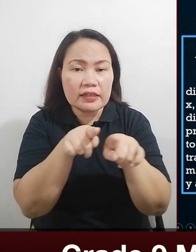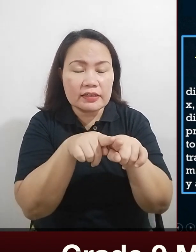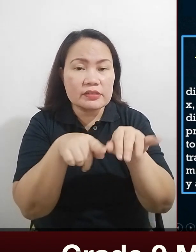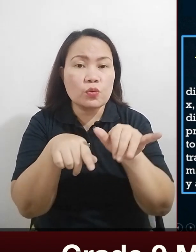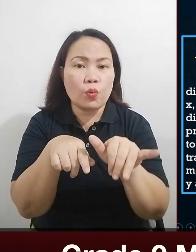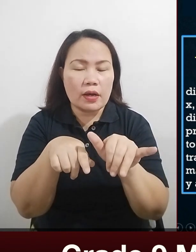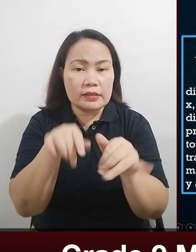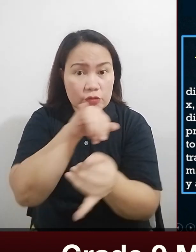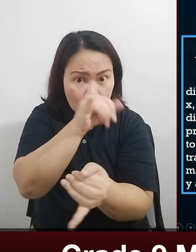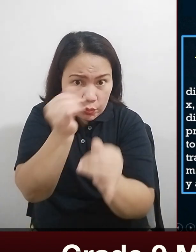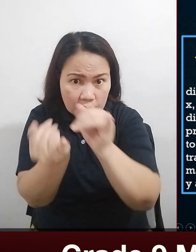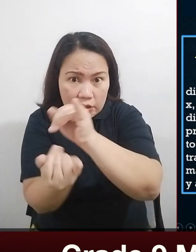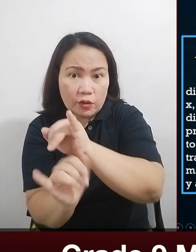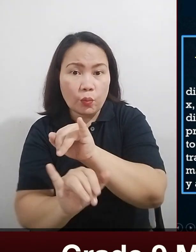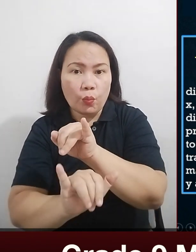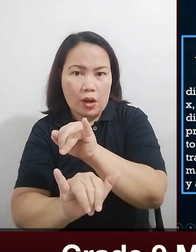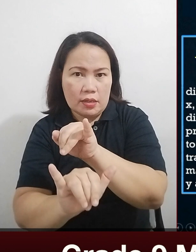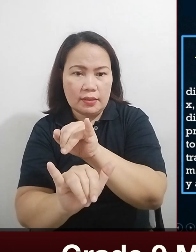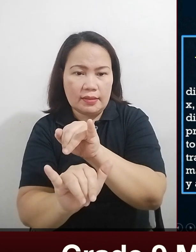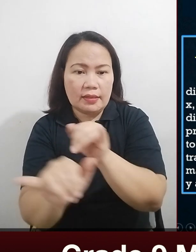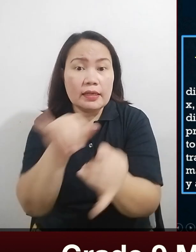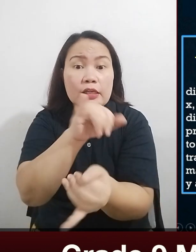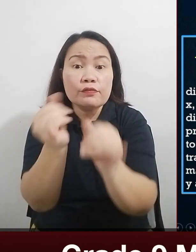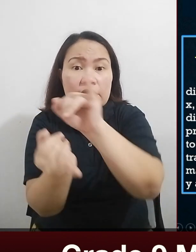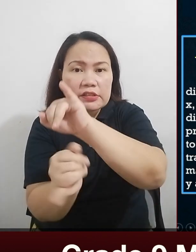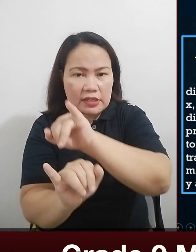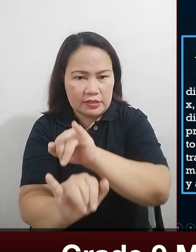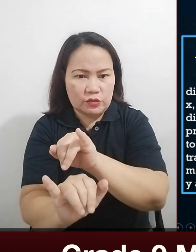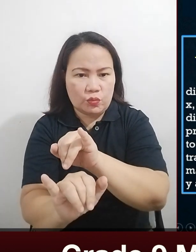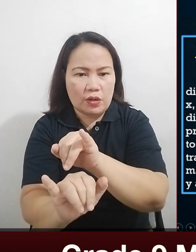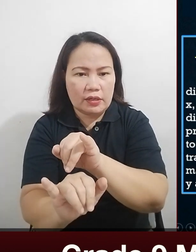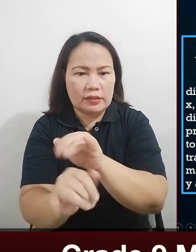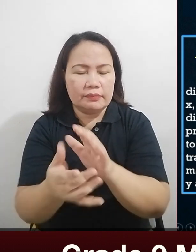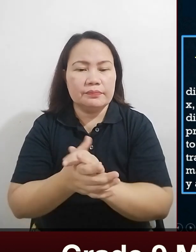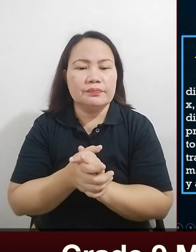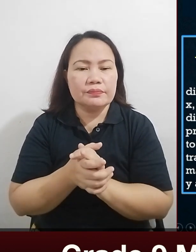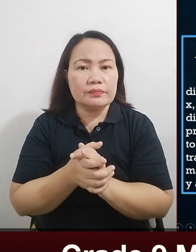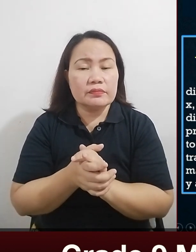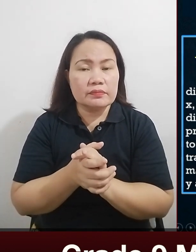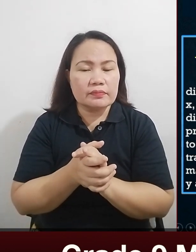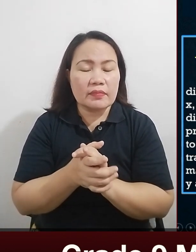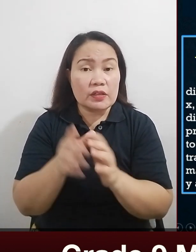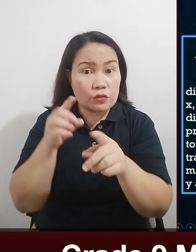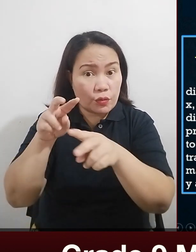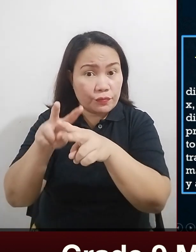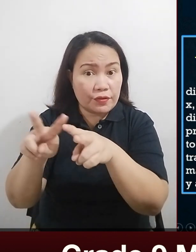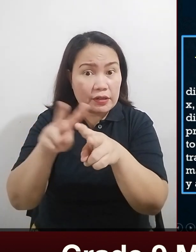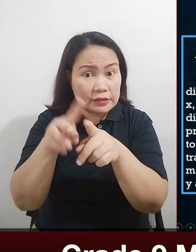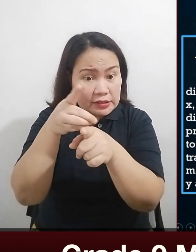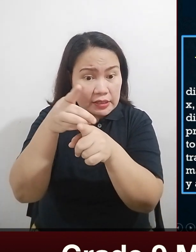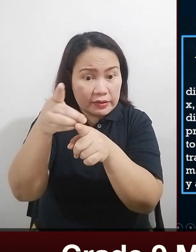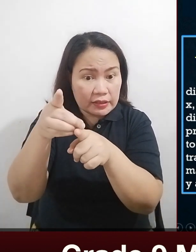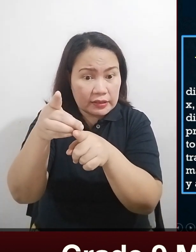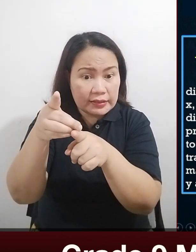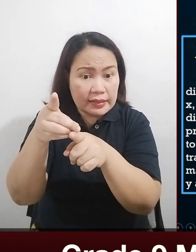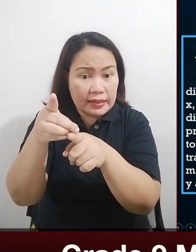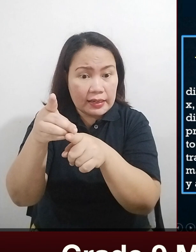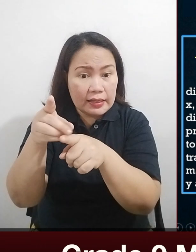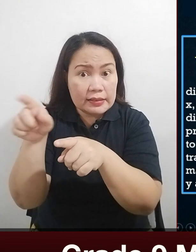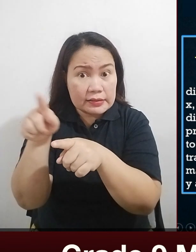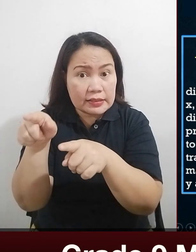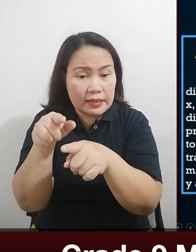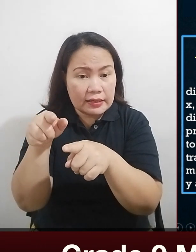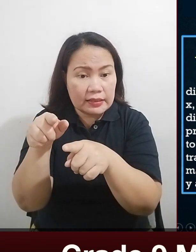inversely as Y. So nasa baba yung y natin kasi inversely as y. So, ang kinaibahan ng